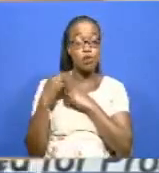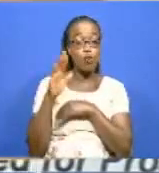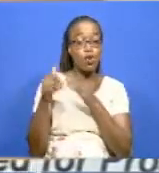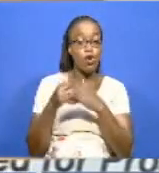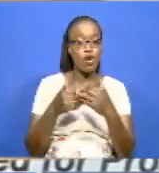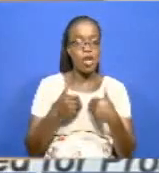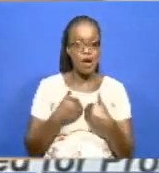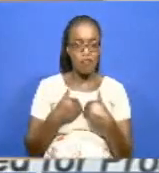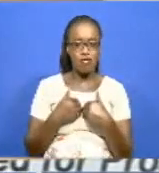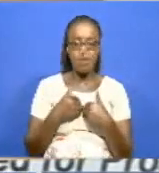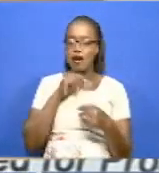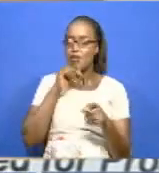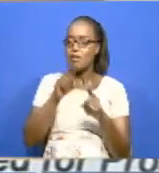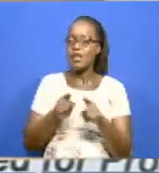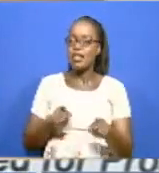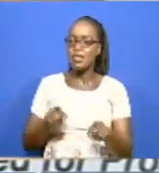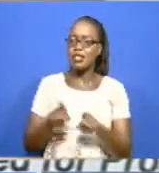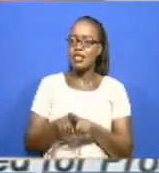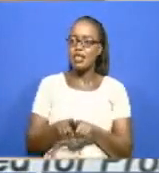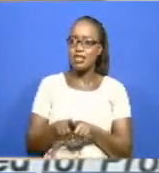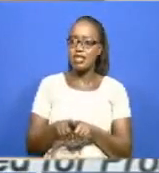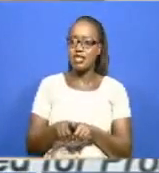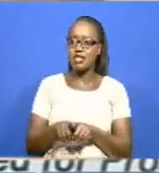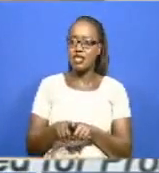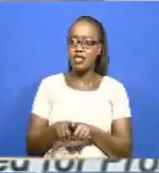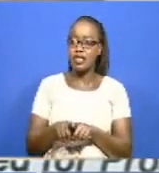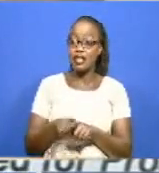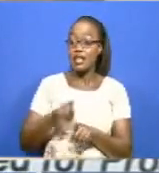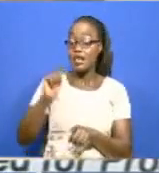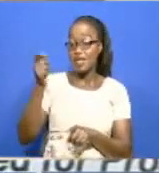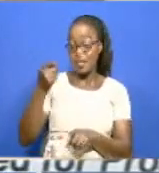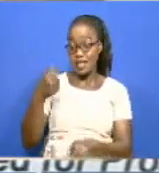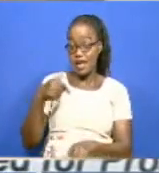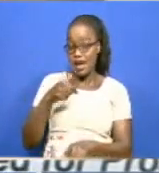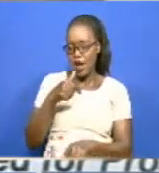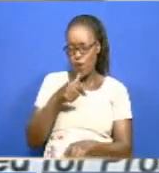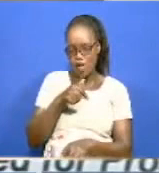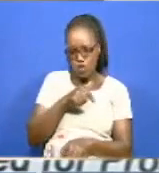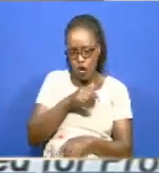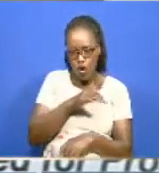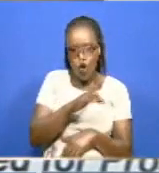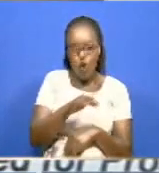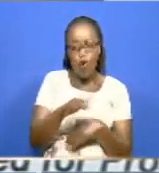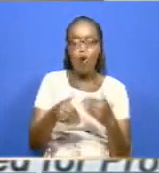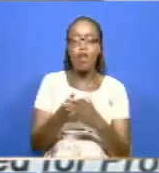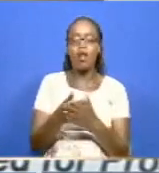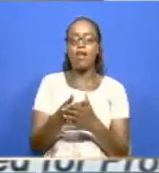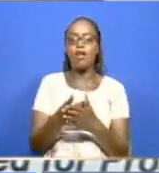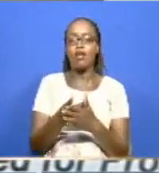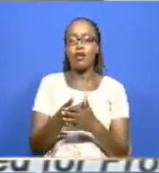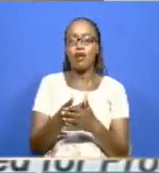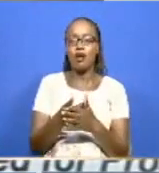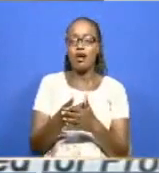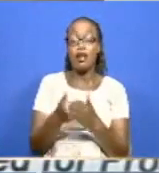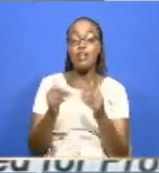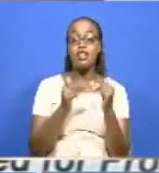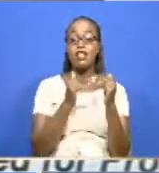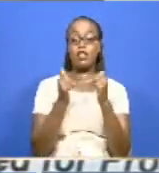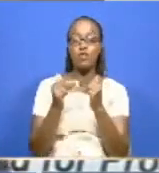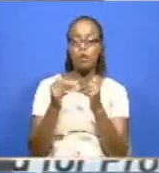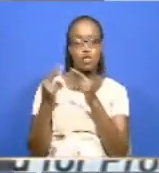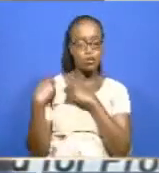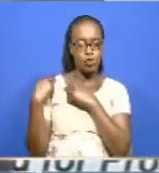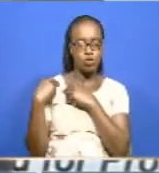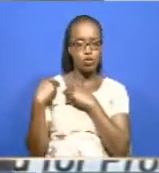call upon you, my brothers and sisters, that Kenya is ours, all of us. And therefore, we have an equal responsibility, all of